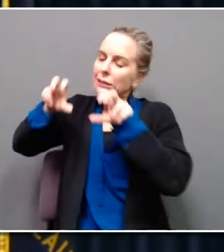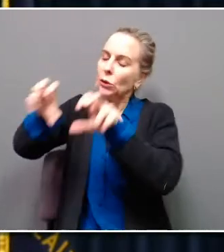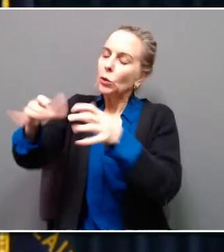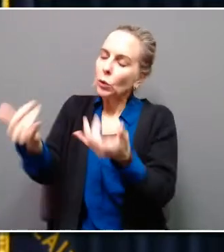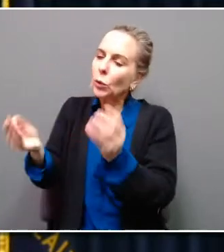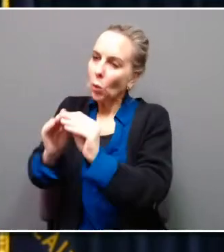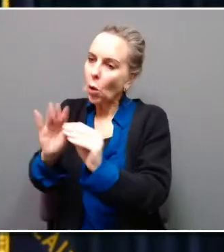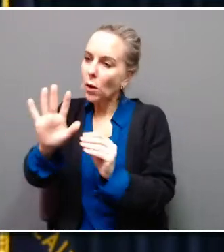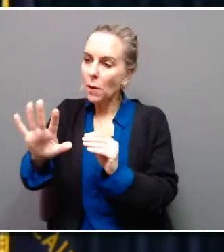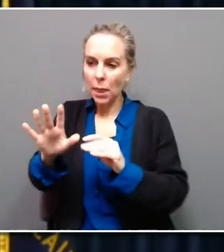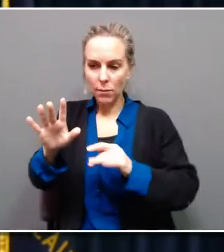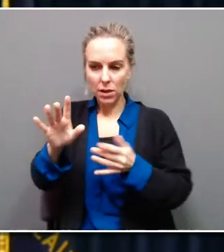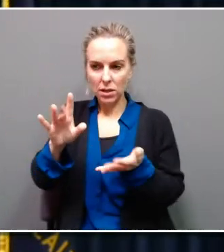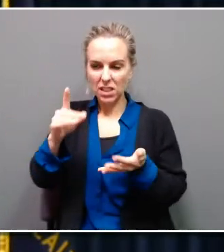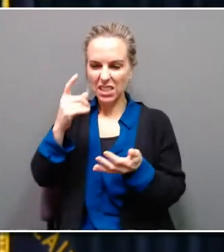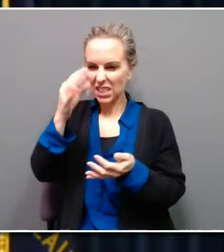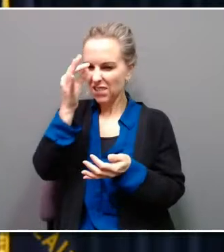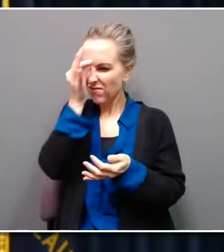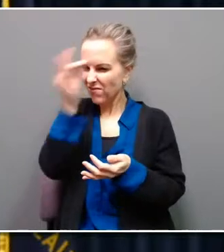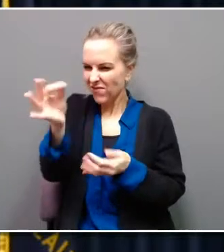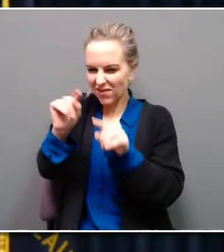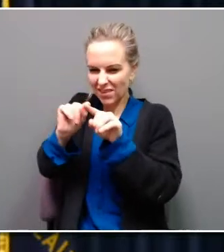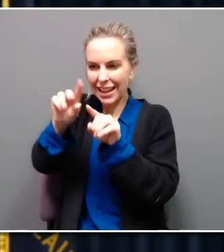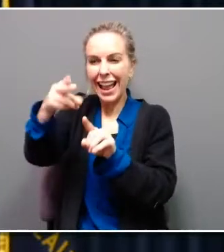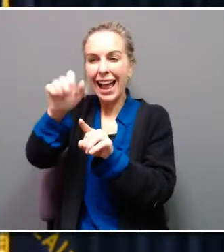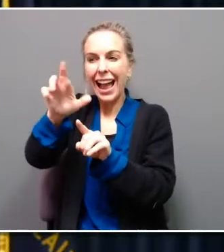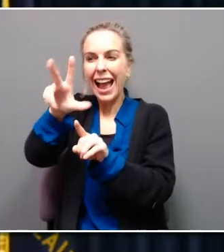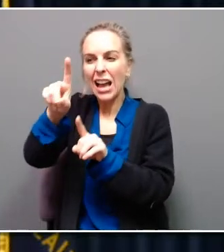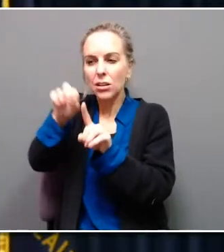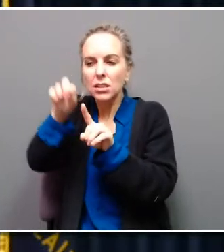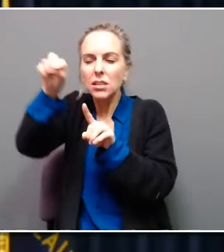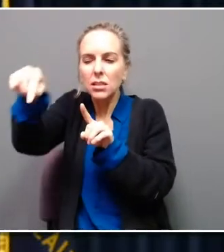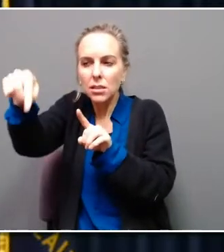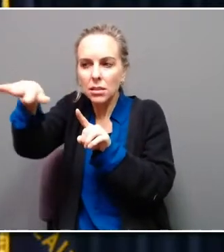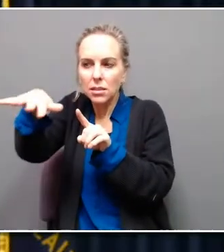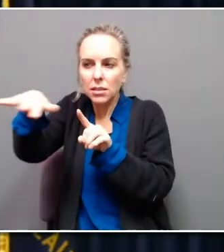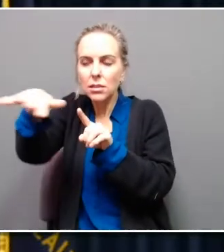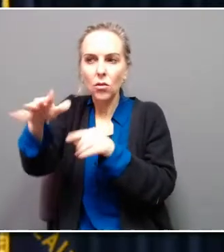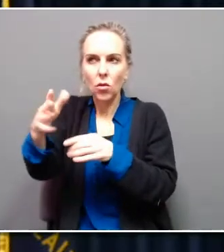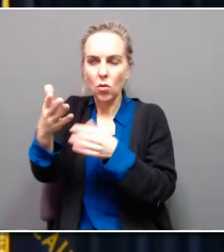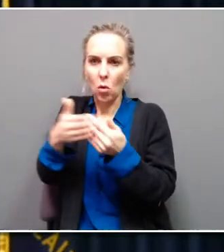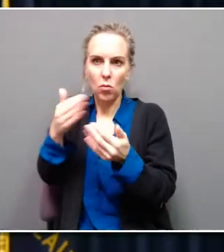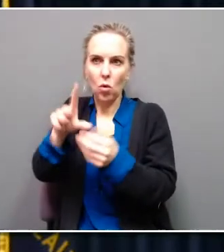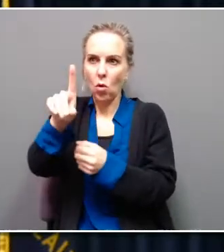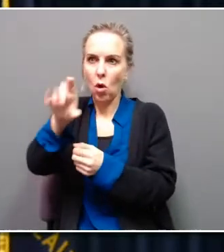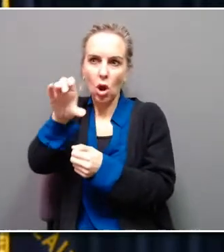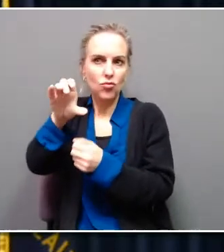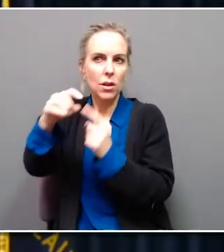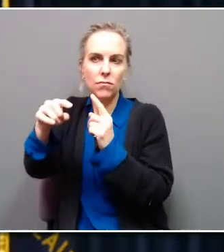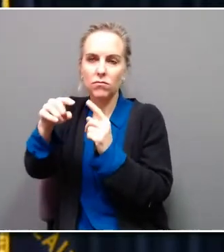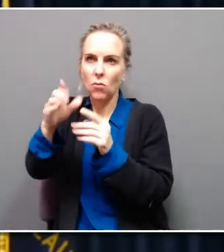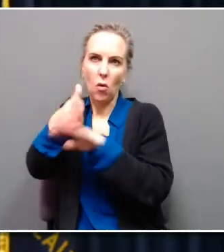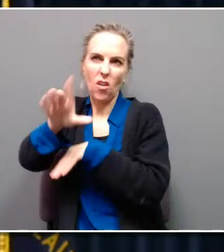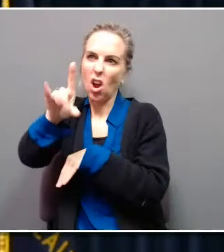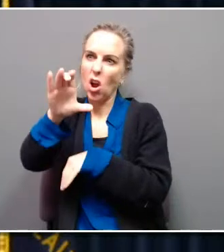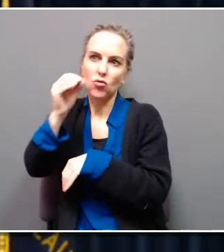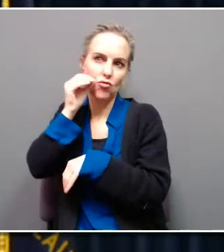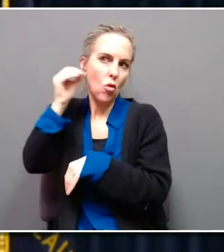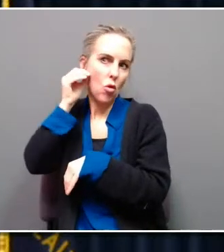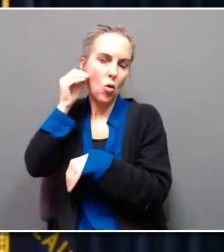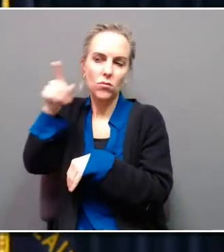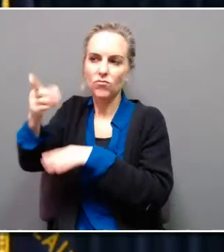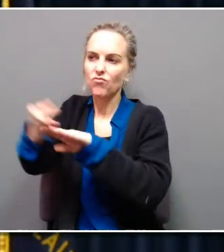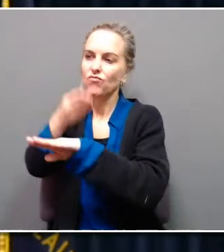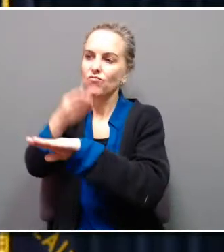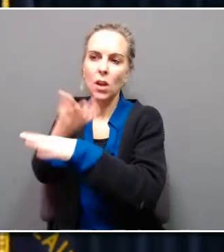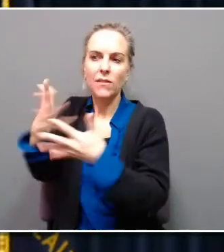just outside of Hazard, is gonna, I think we have 100+ homes just in the area that we have secured, with a lot more acreage in the